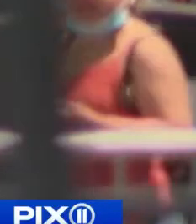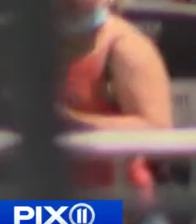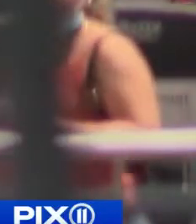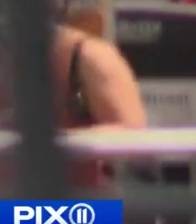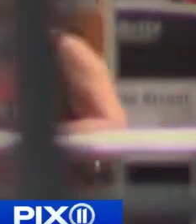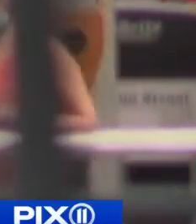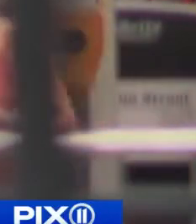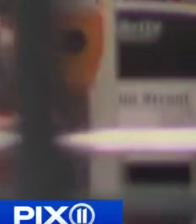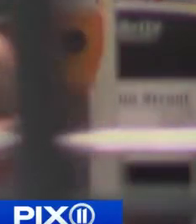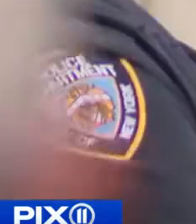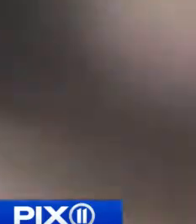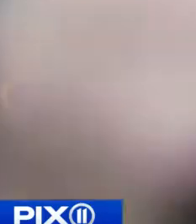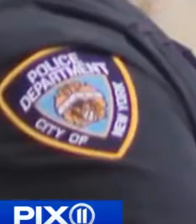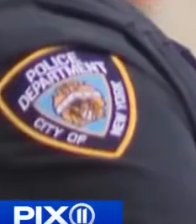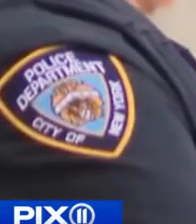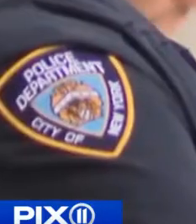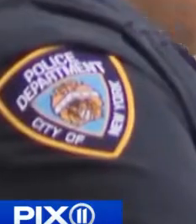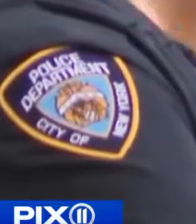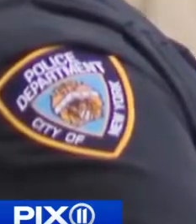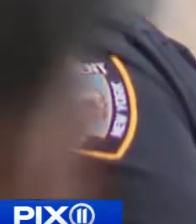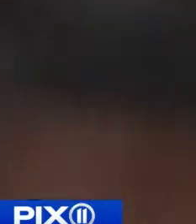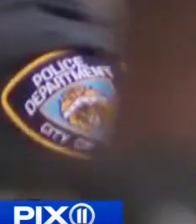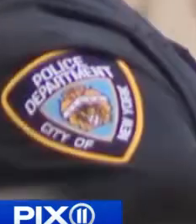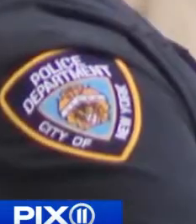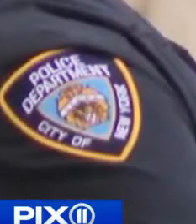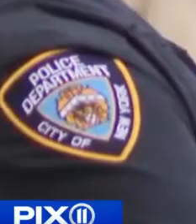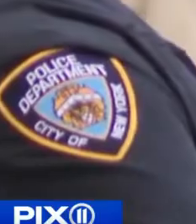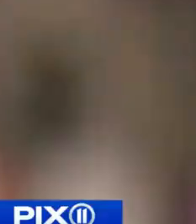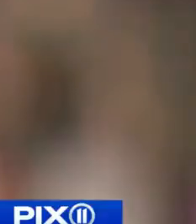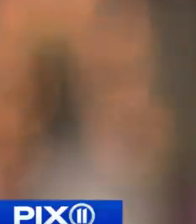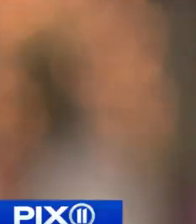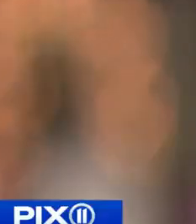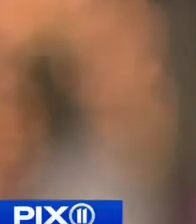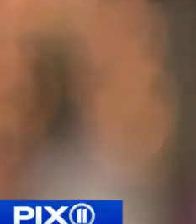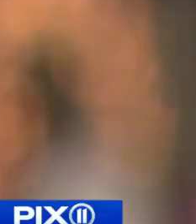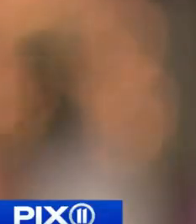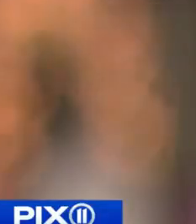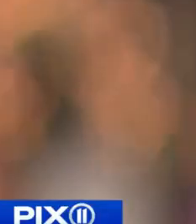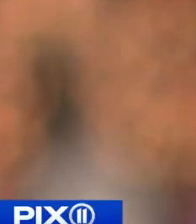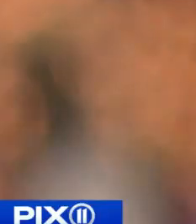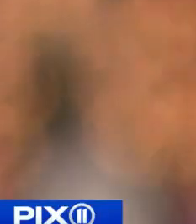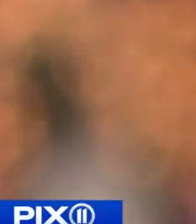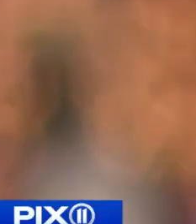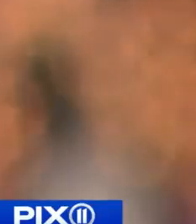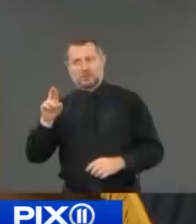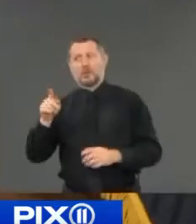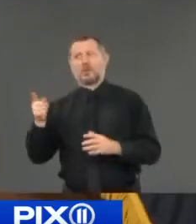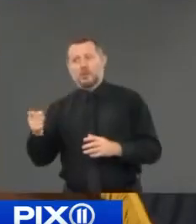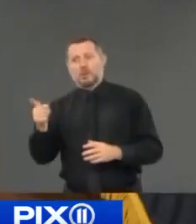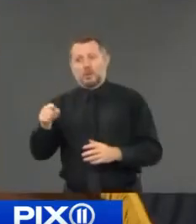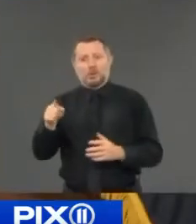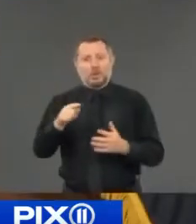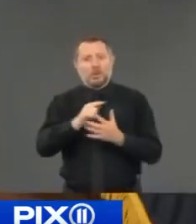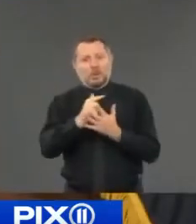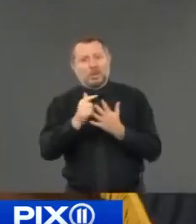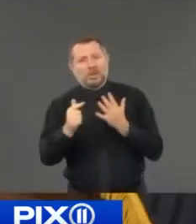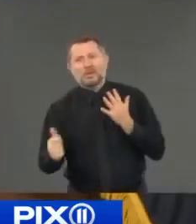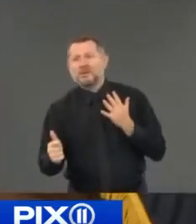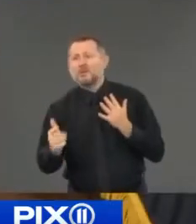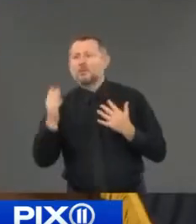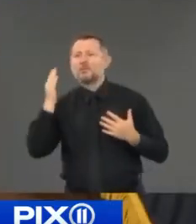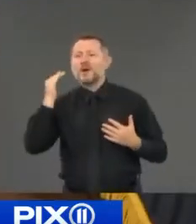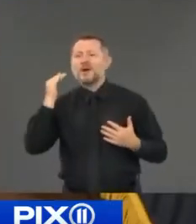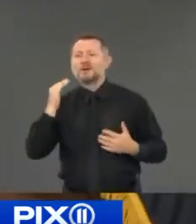police reform bills ready for the governor to sign, but he hasn't yet, despite saying this. Why does the criminal justice